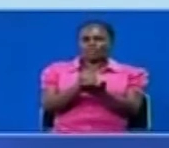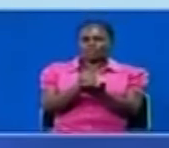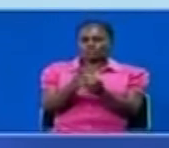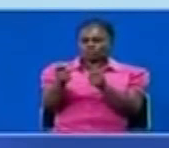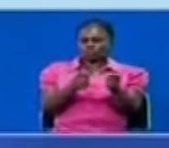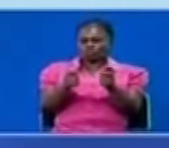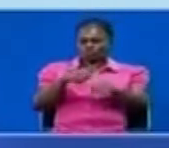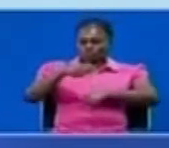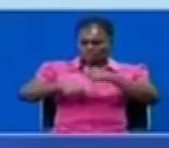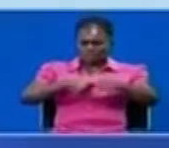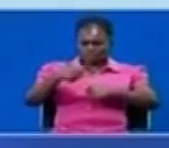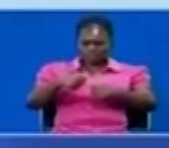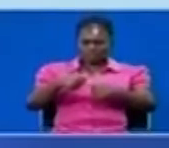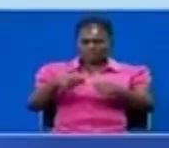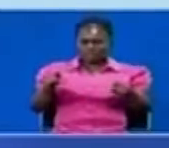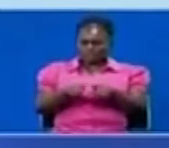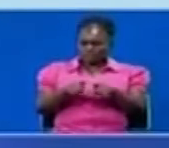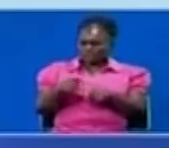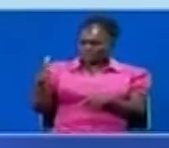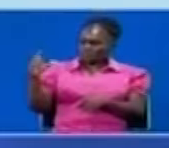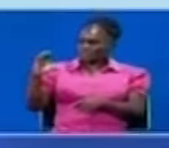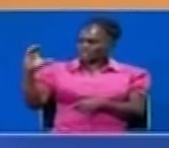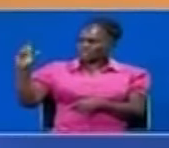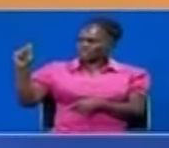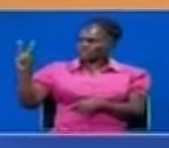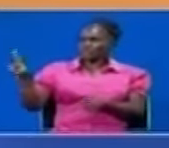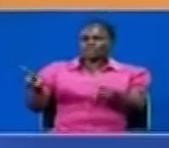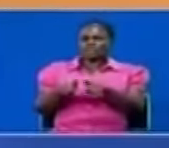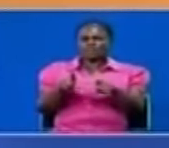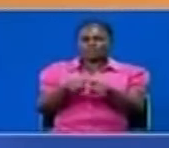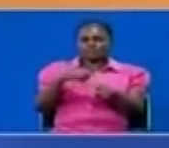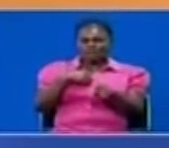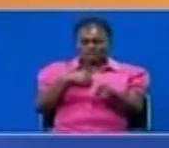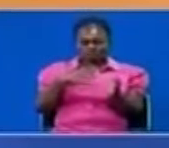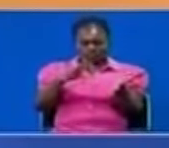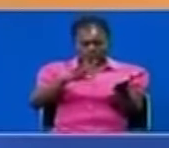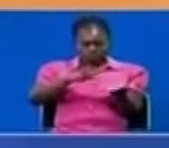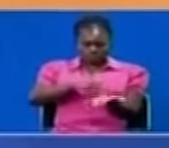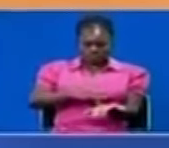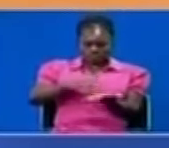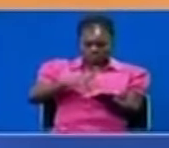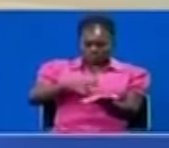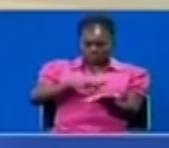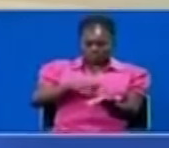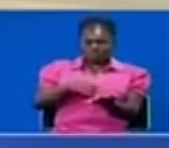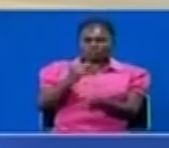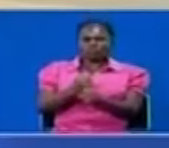school's activities. Not only are there CCTV cameras, but there are also fingerprint scanners. What do they do?